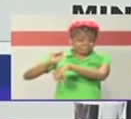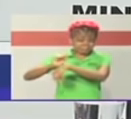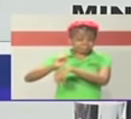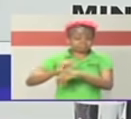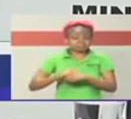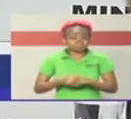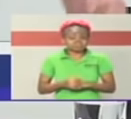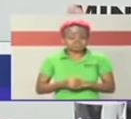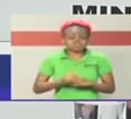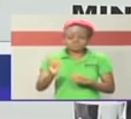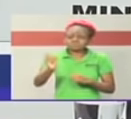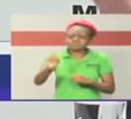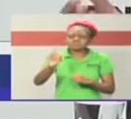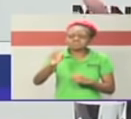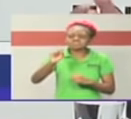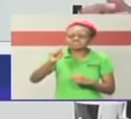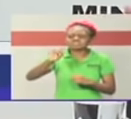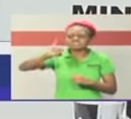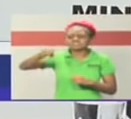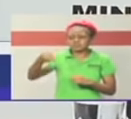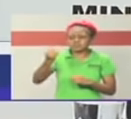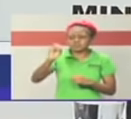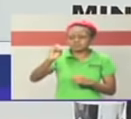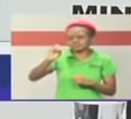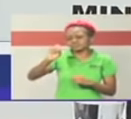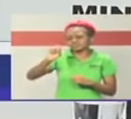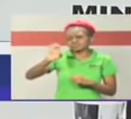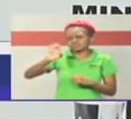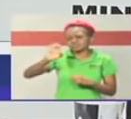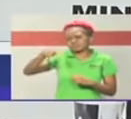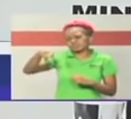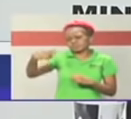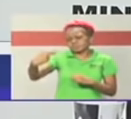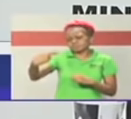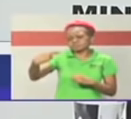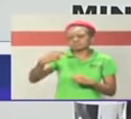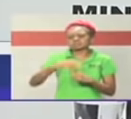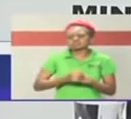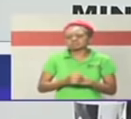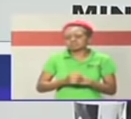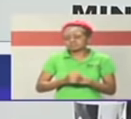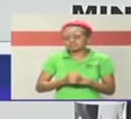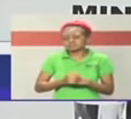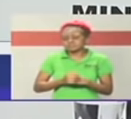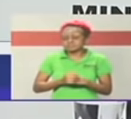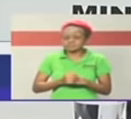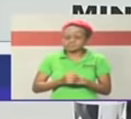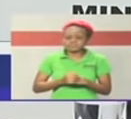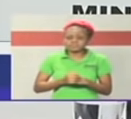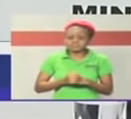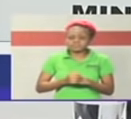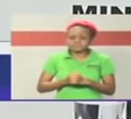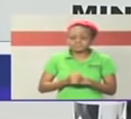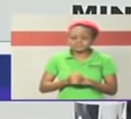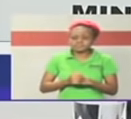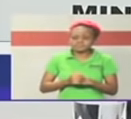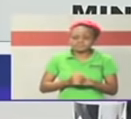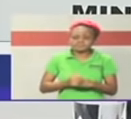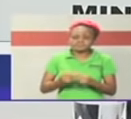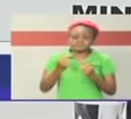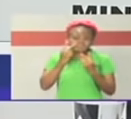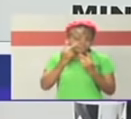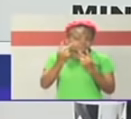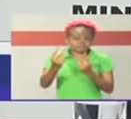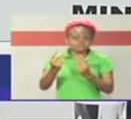of St. Joseph, a mosque that I know well, Imam Shiraz. And in that